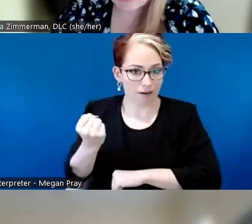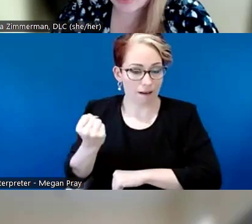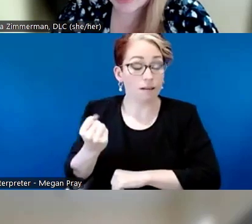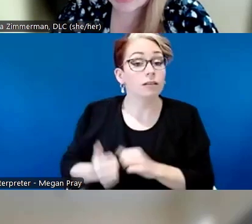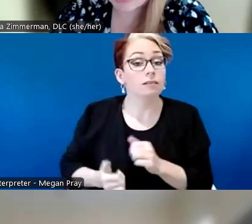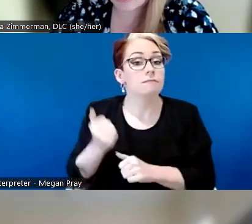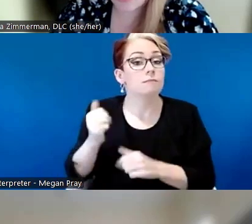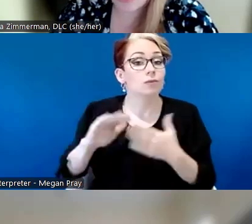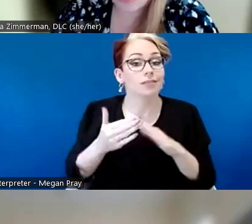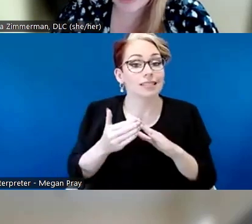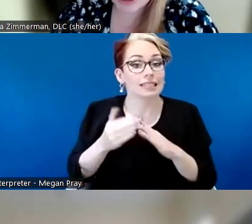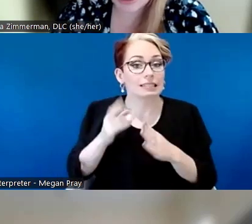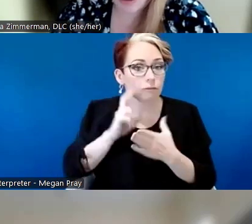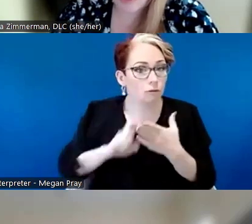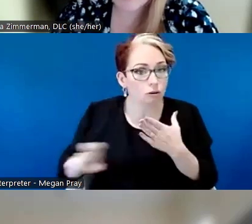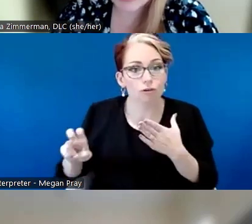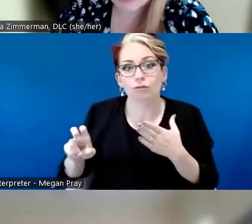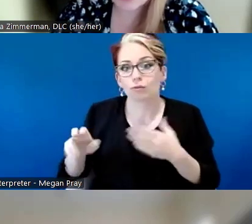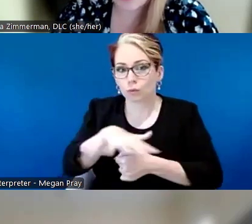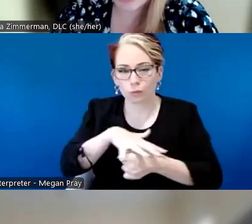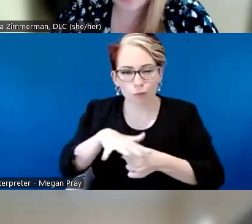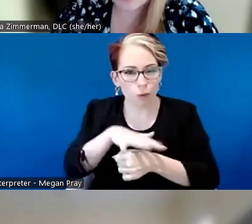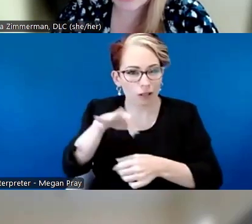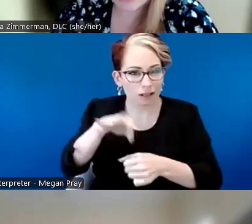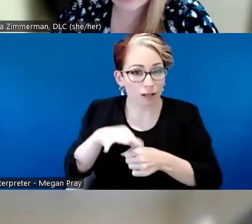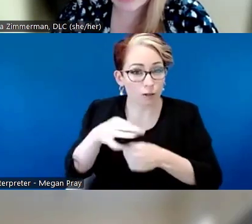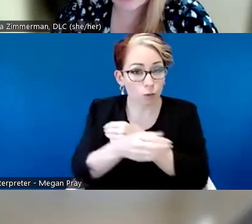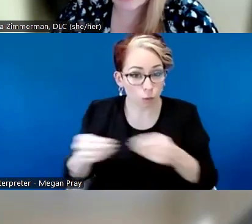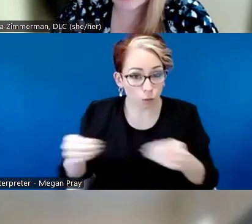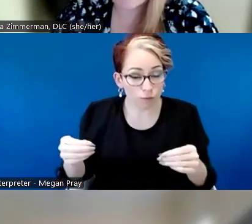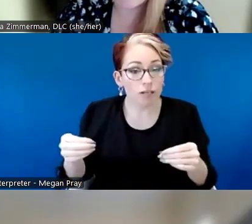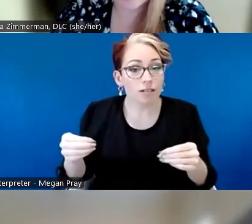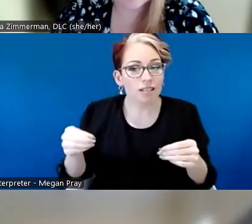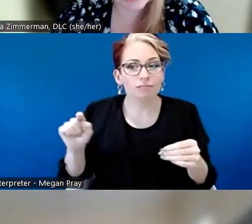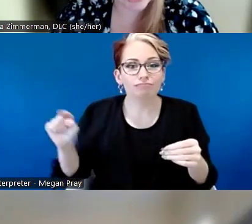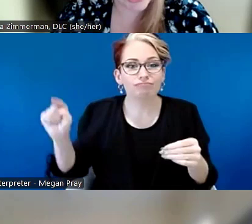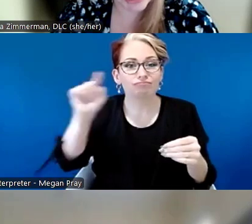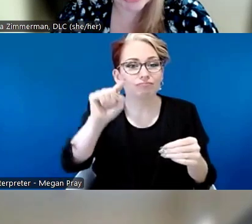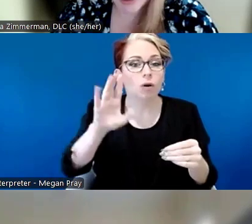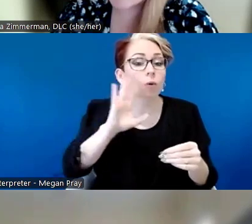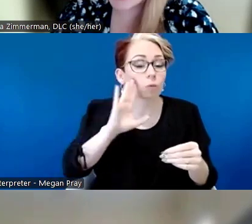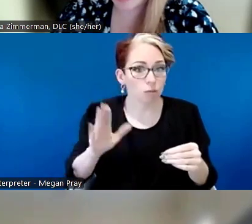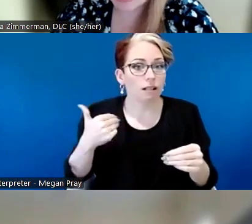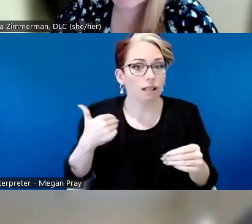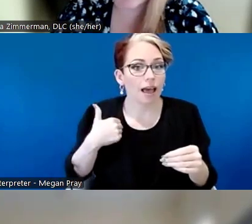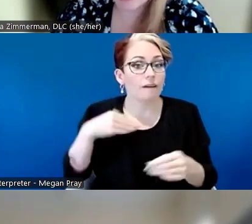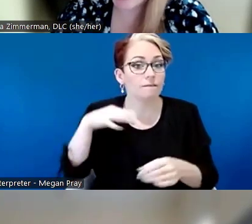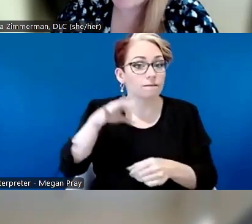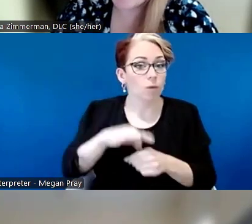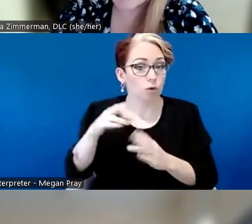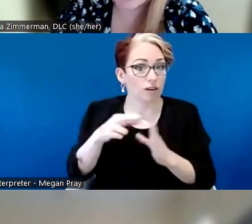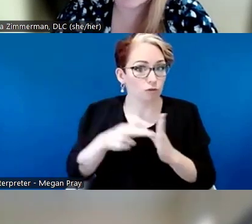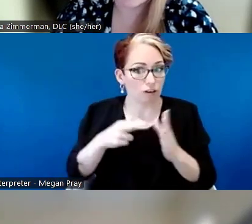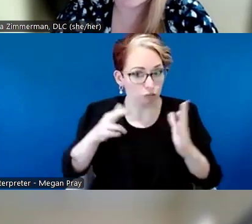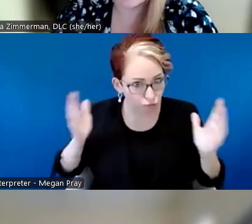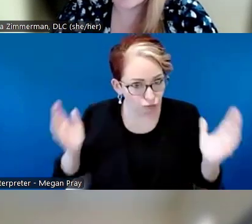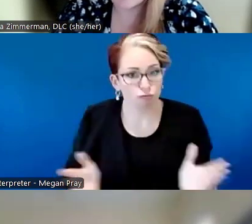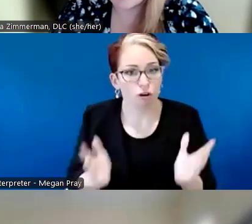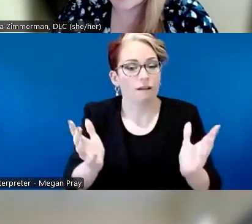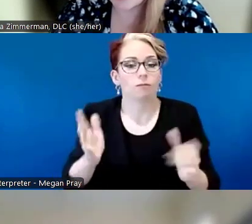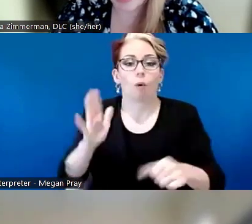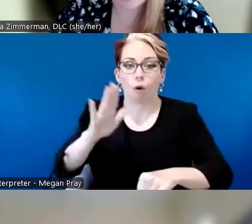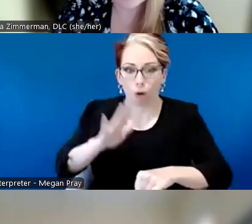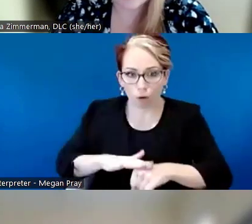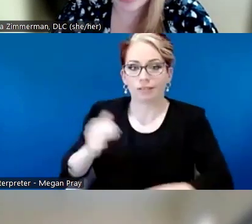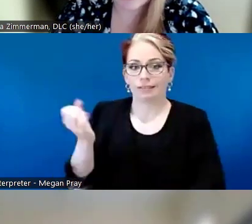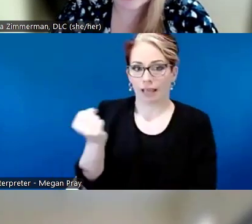city clerks, local election offices will be holding voter registration drives on Saturday.